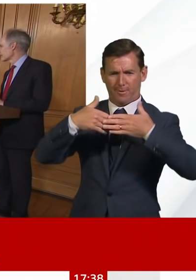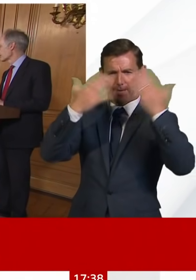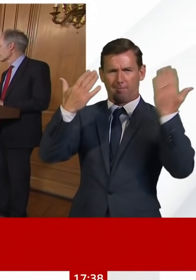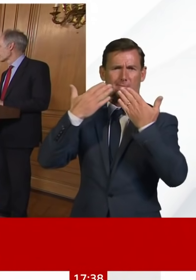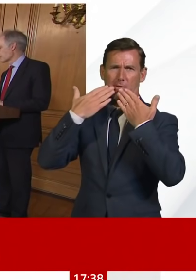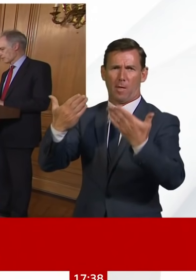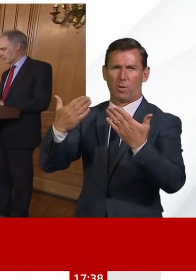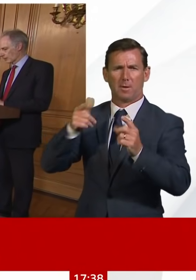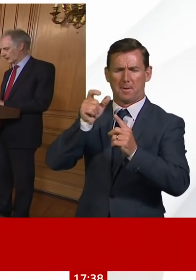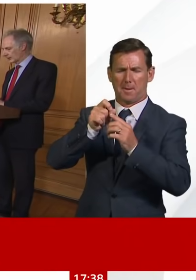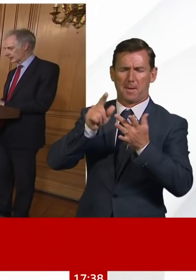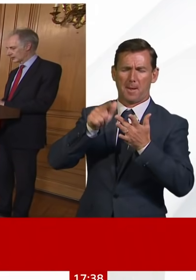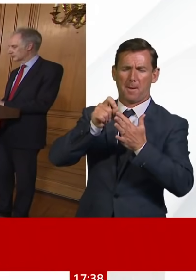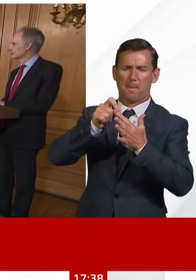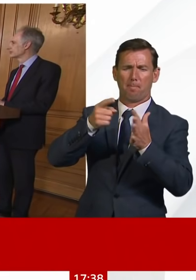from the Daily Mirror.